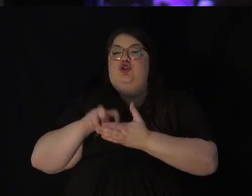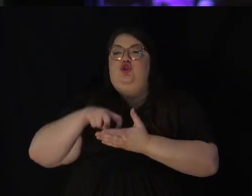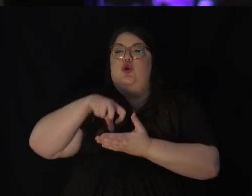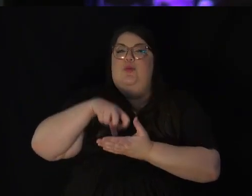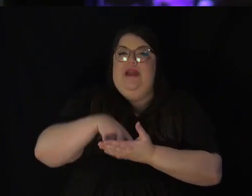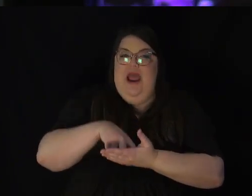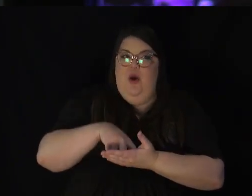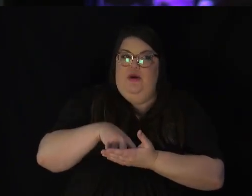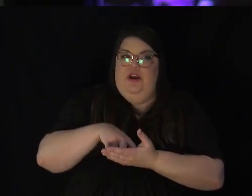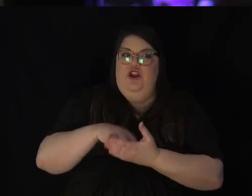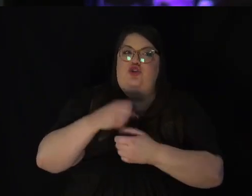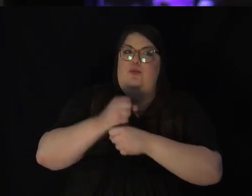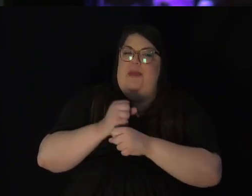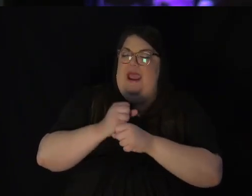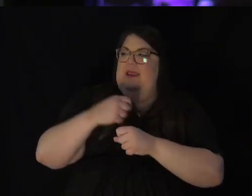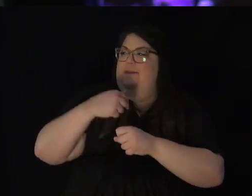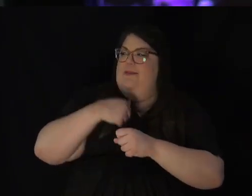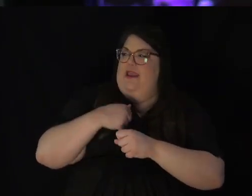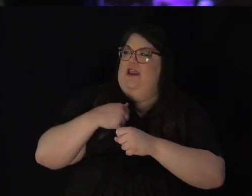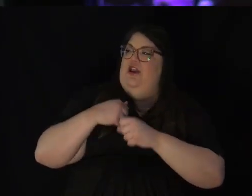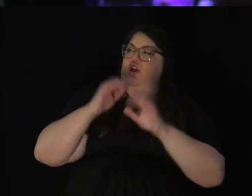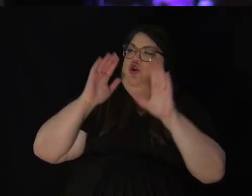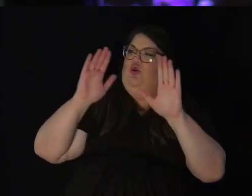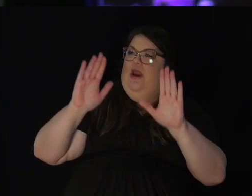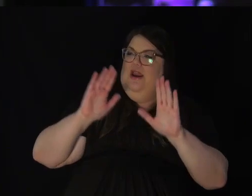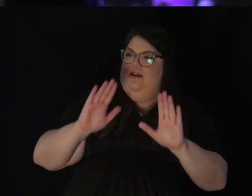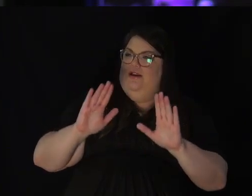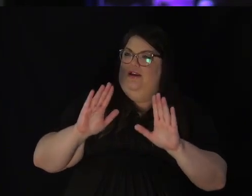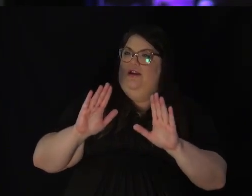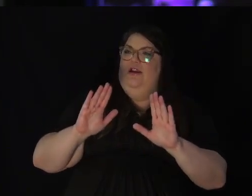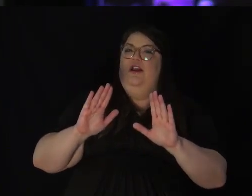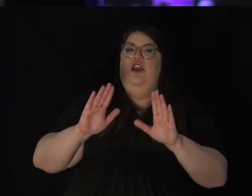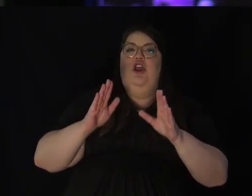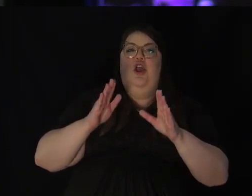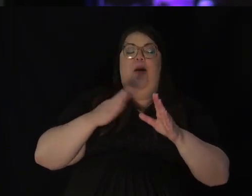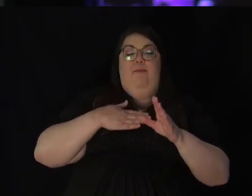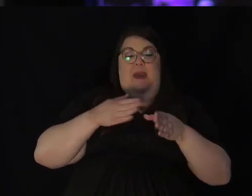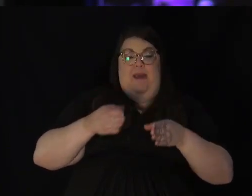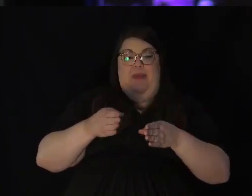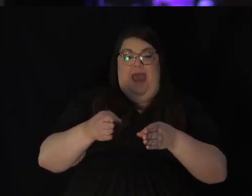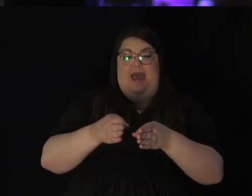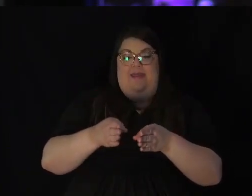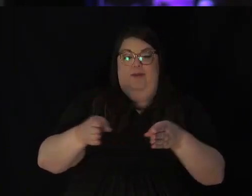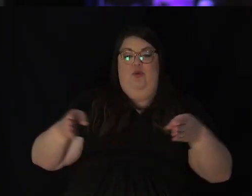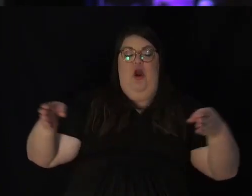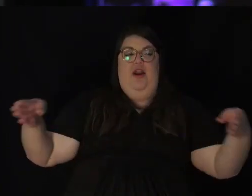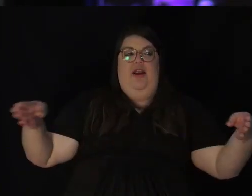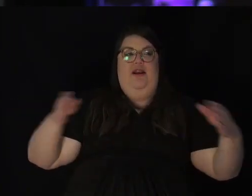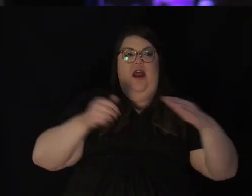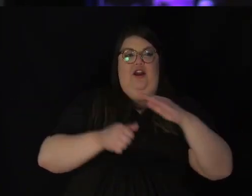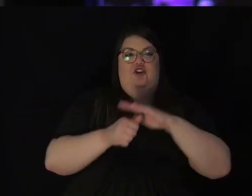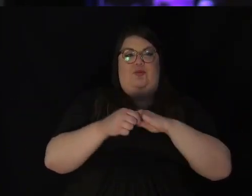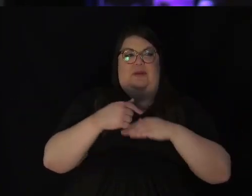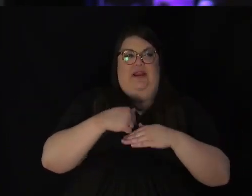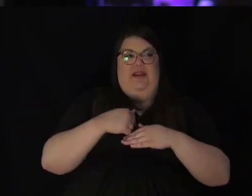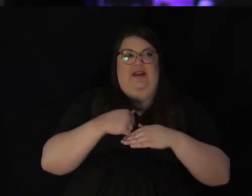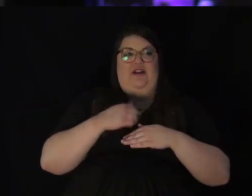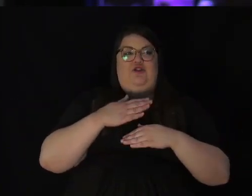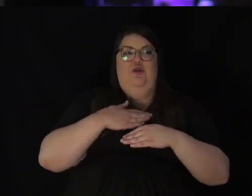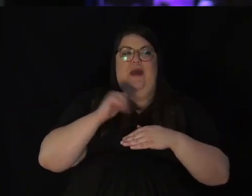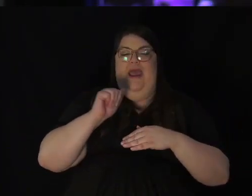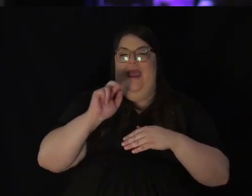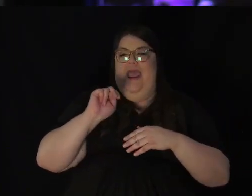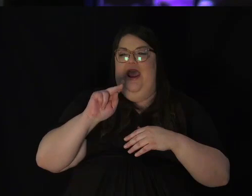make me great. You broaden the path beneath me so my ankles do not turn. This is found in